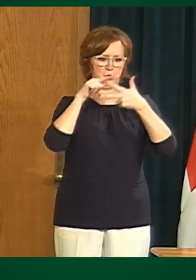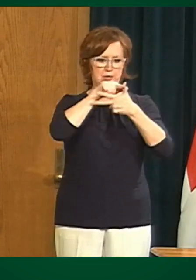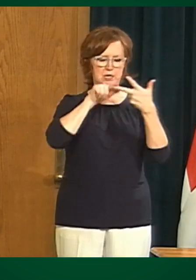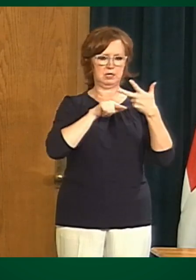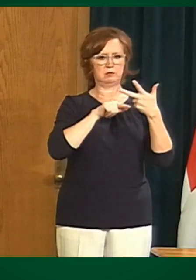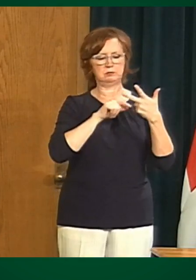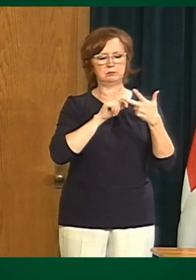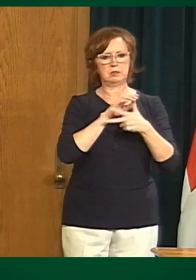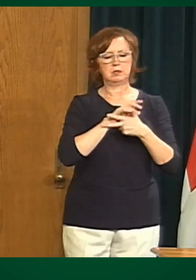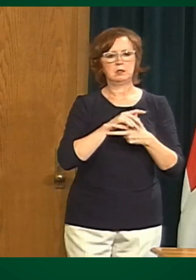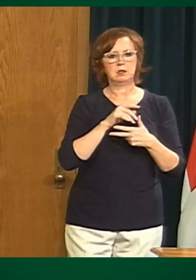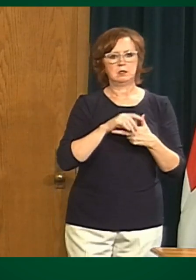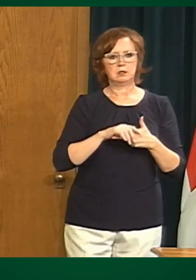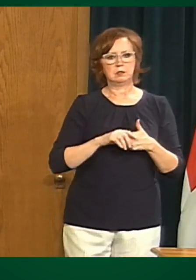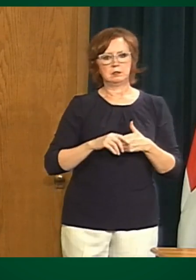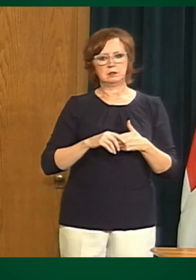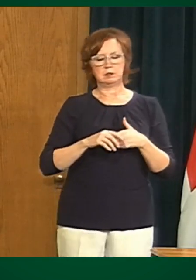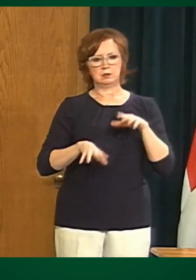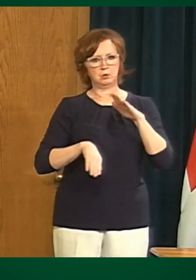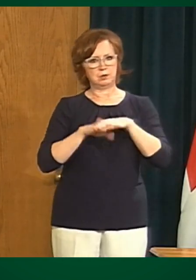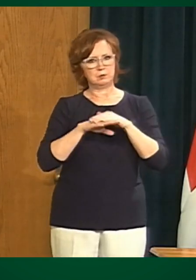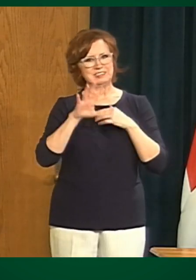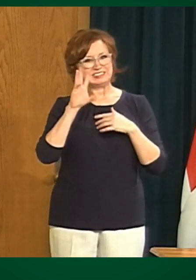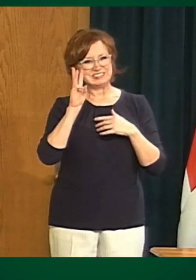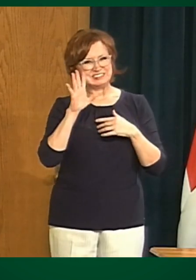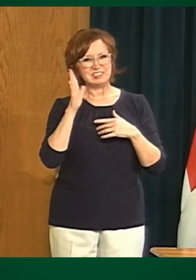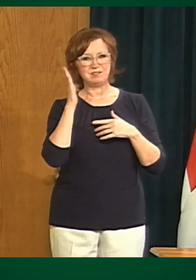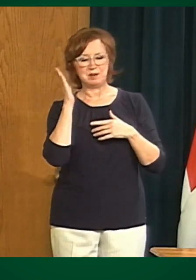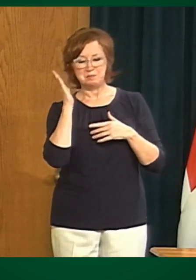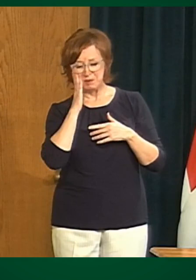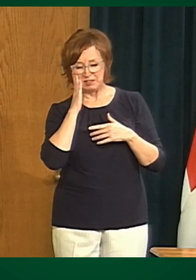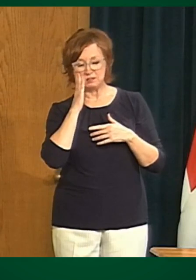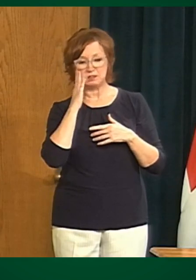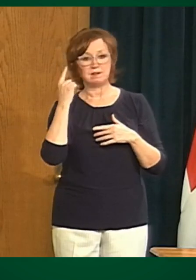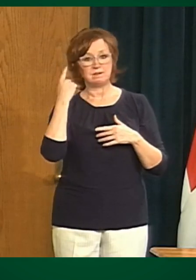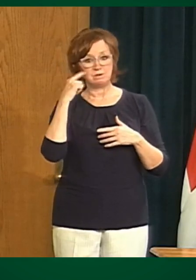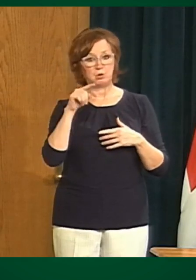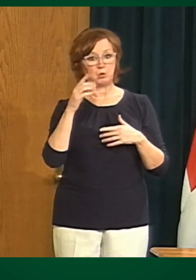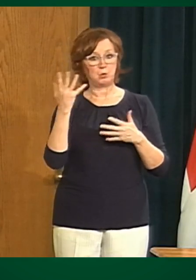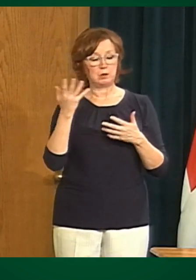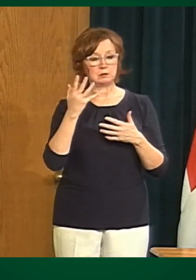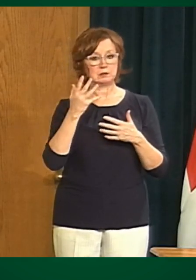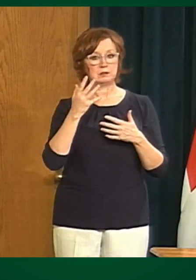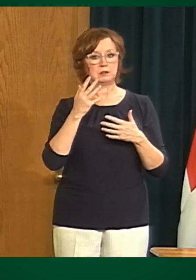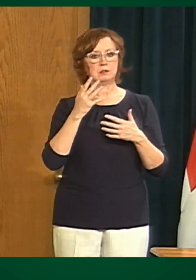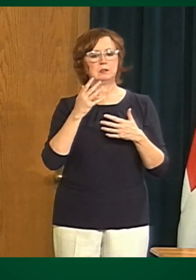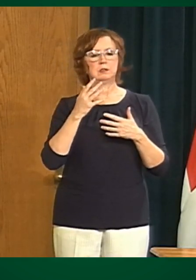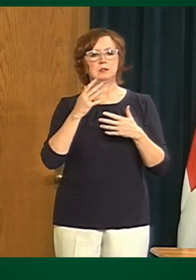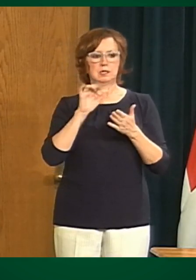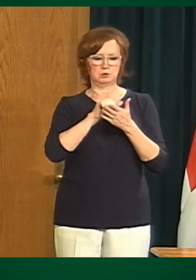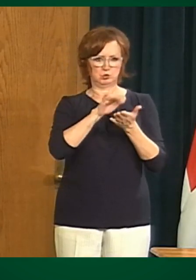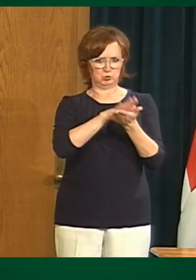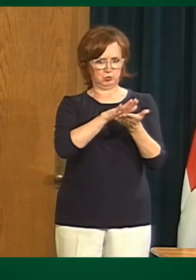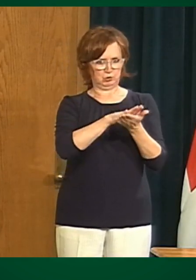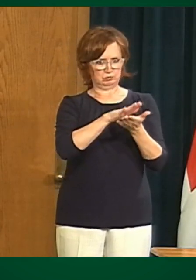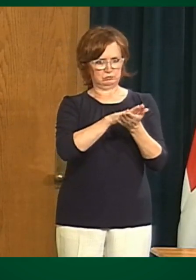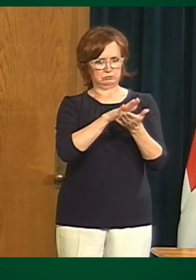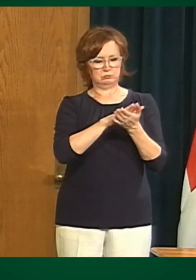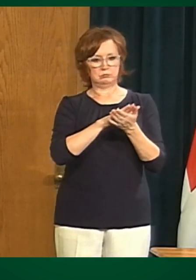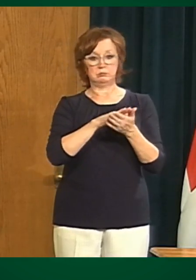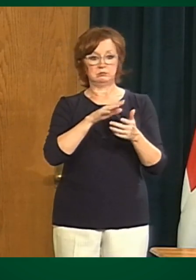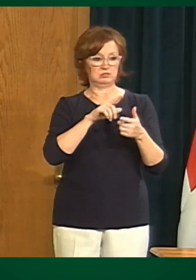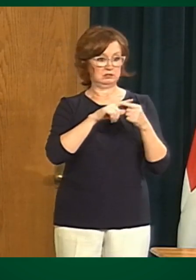that we are looking at. The 65 beds I was referring to were the beds that we are moving into the actual school, but we do have some